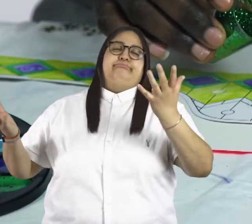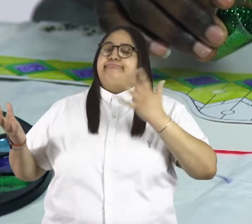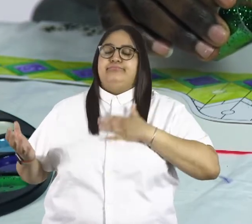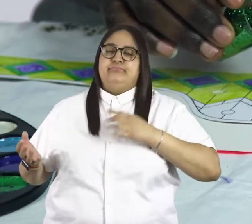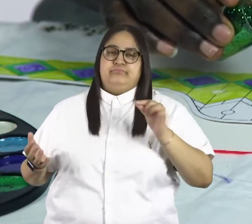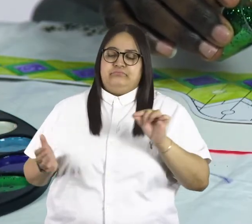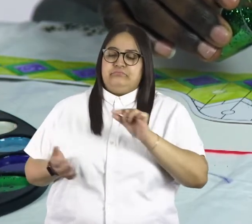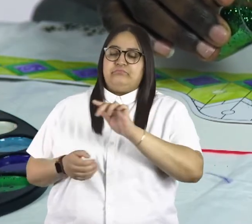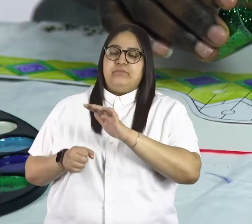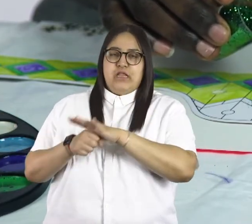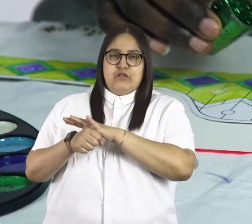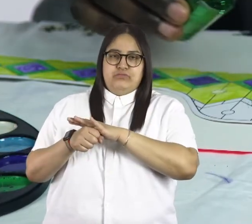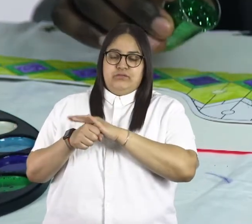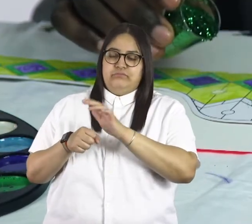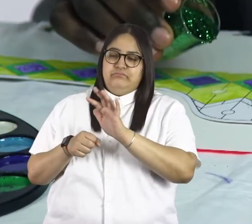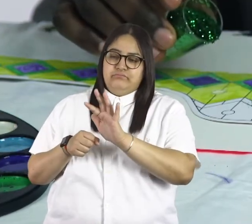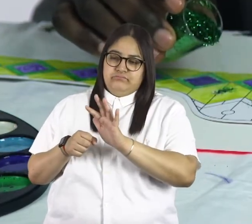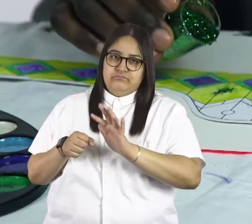just in the area you choose to cover.